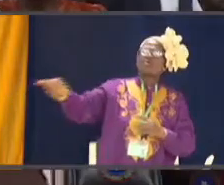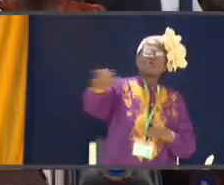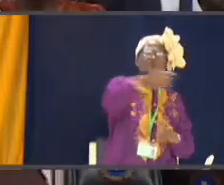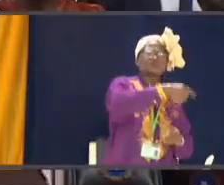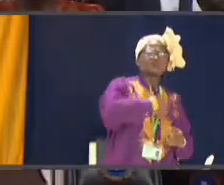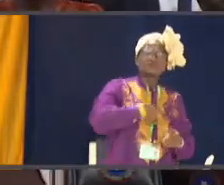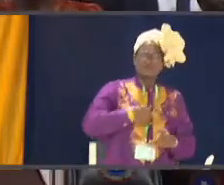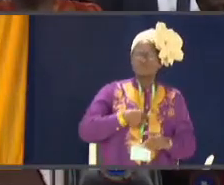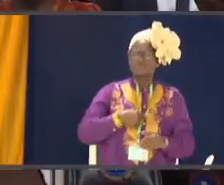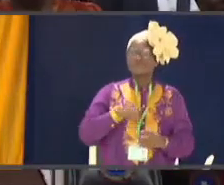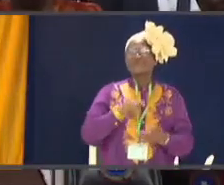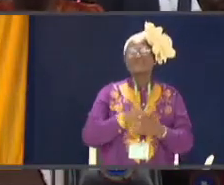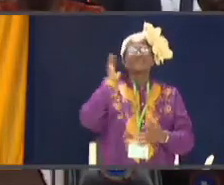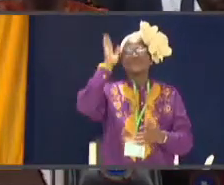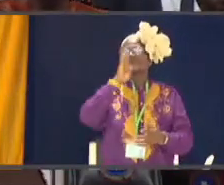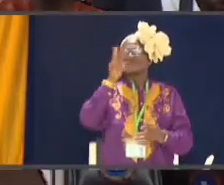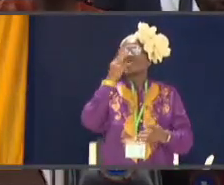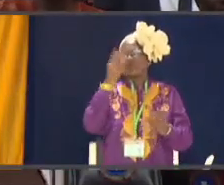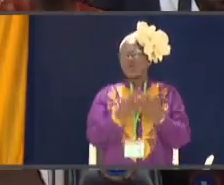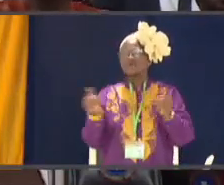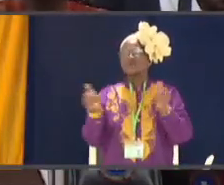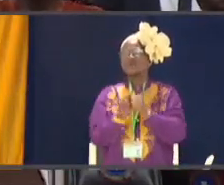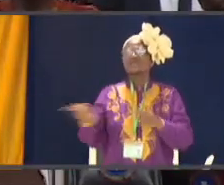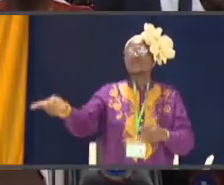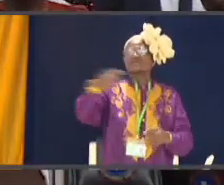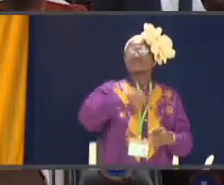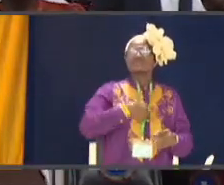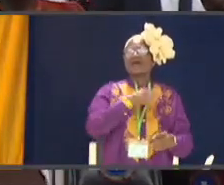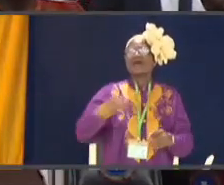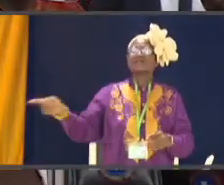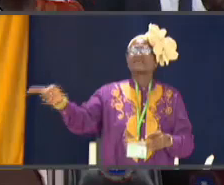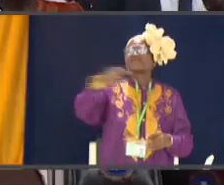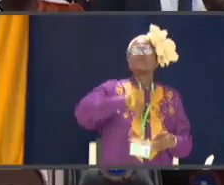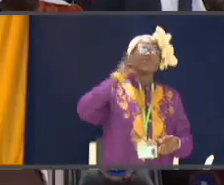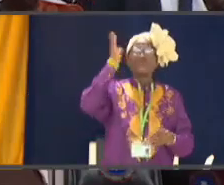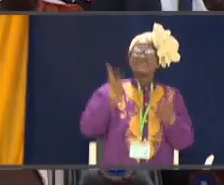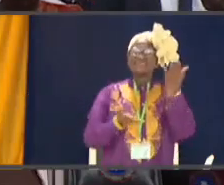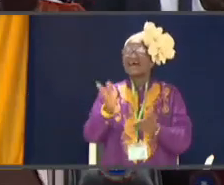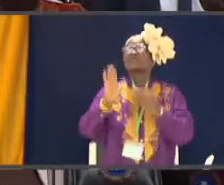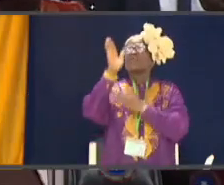It shall be well with you. And you will serve God like never before.